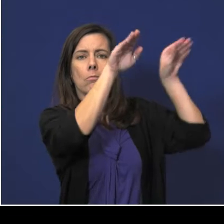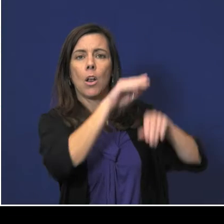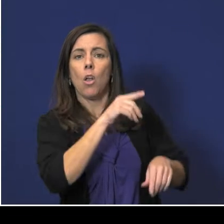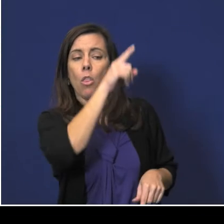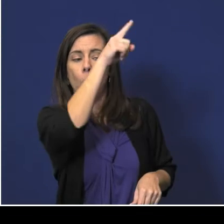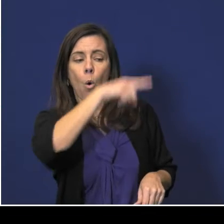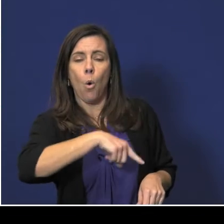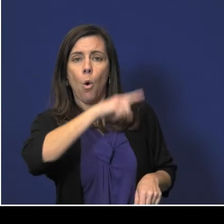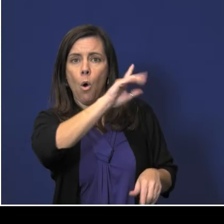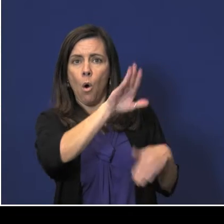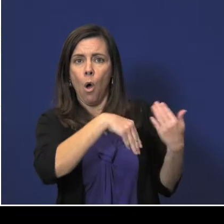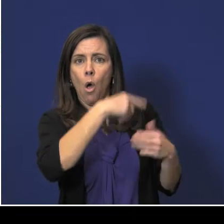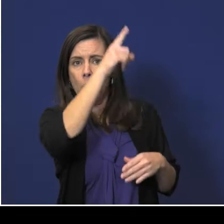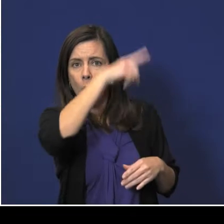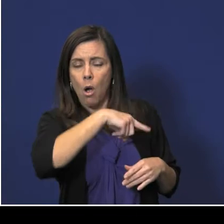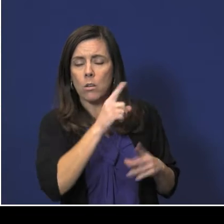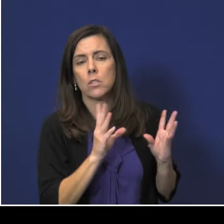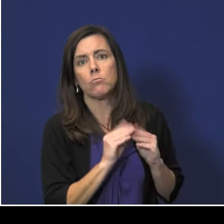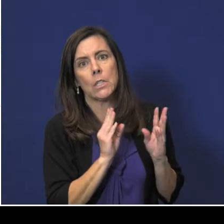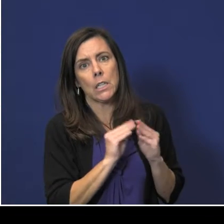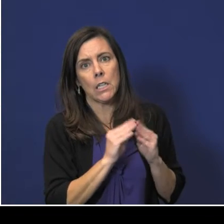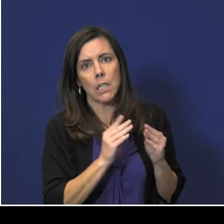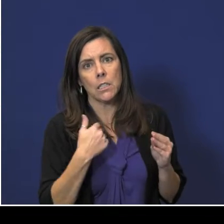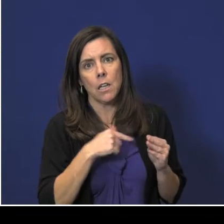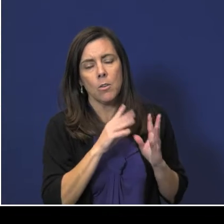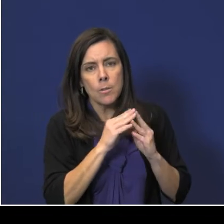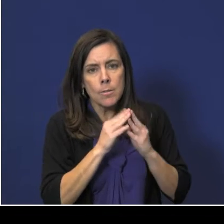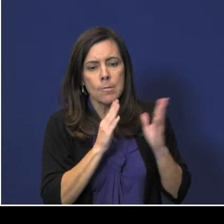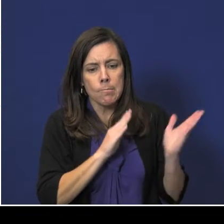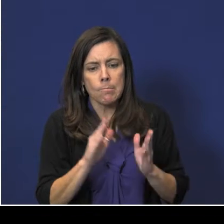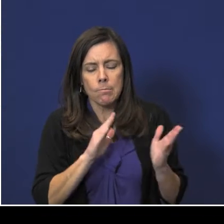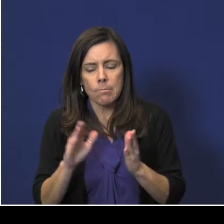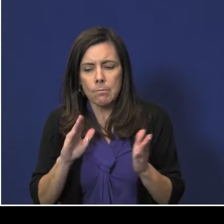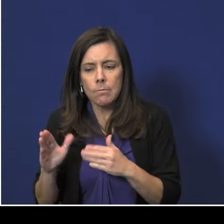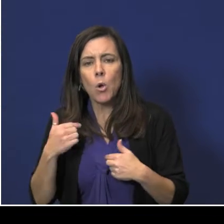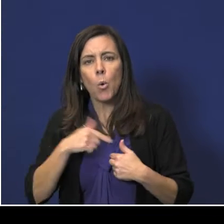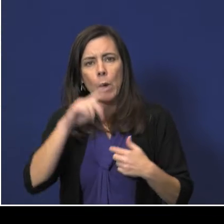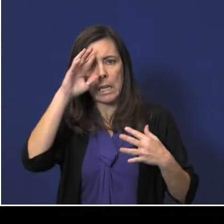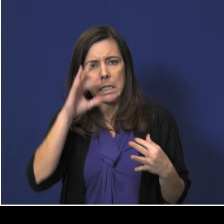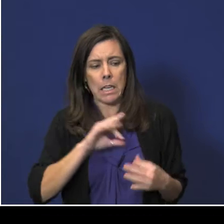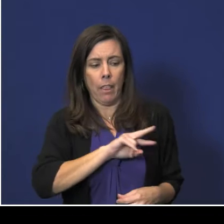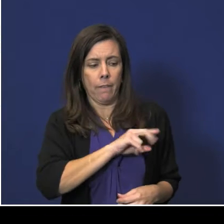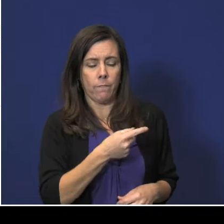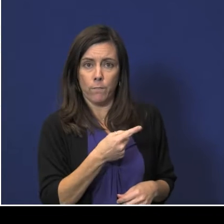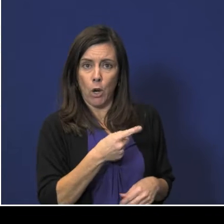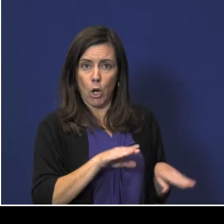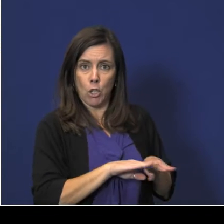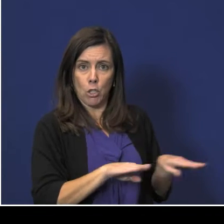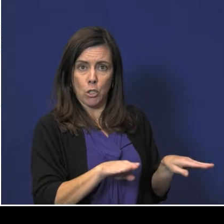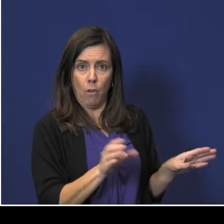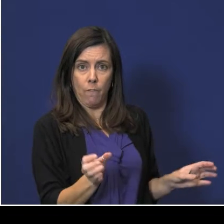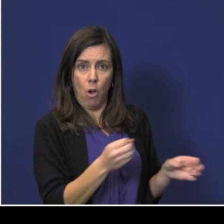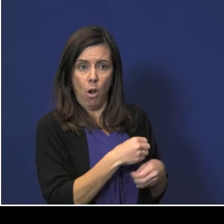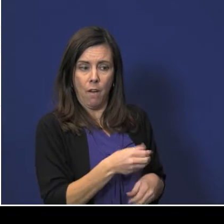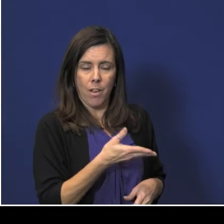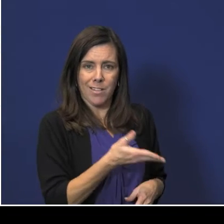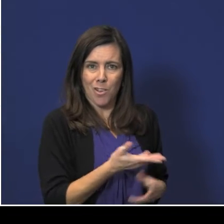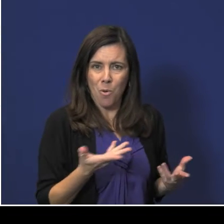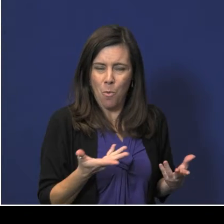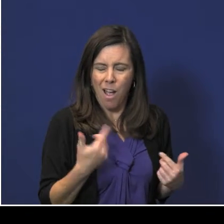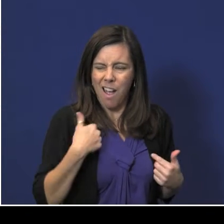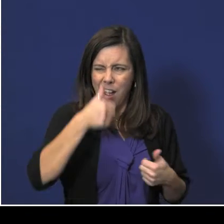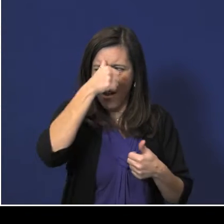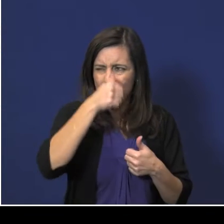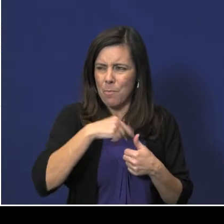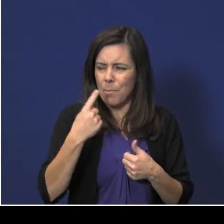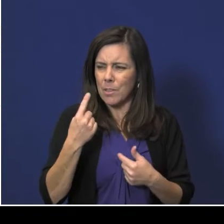all those, many meetings, the things that were decided to be on the first level of the office building was what I remember actually